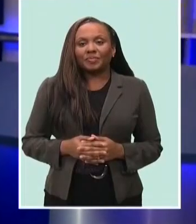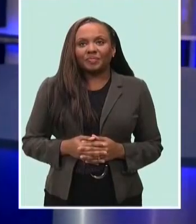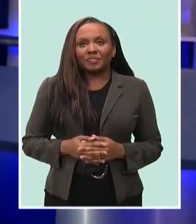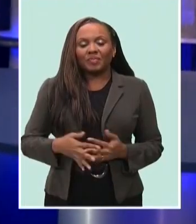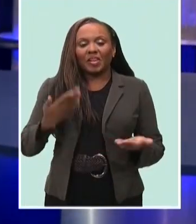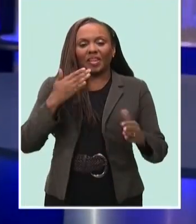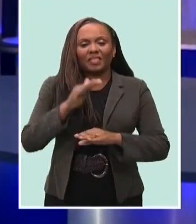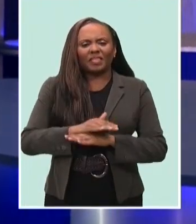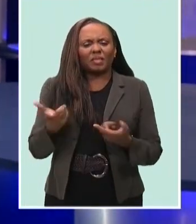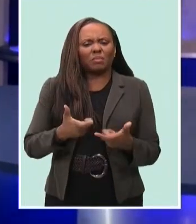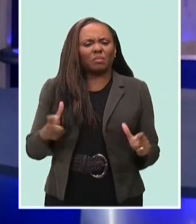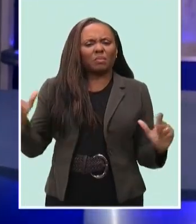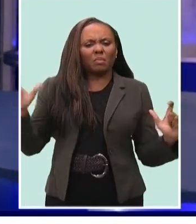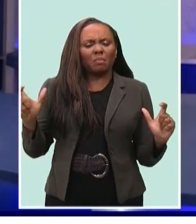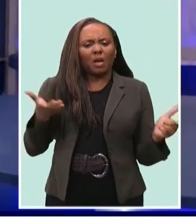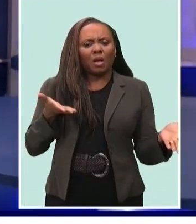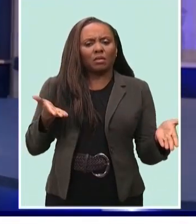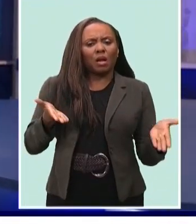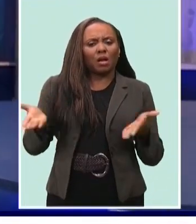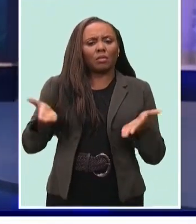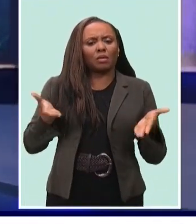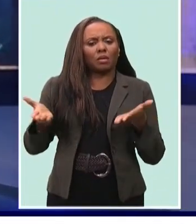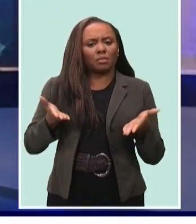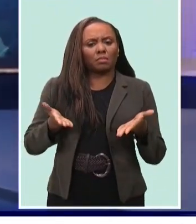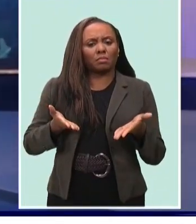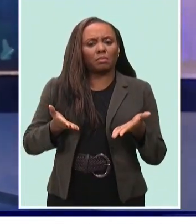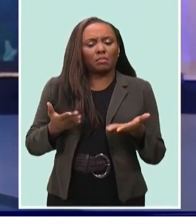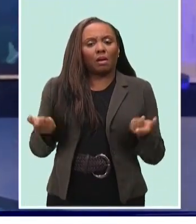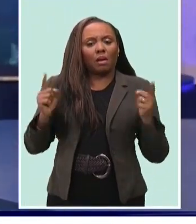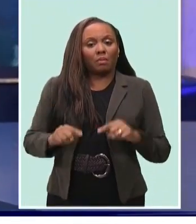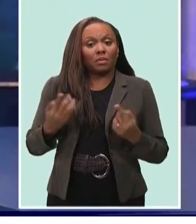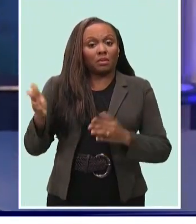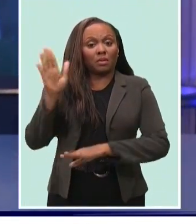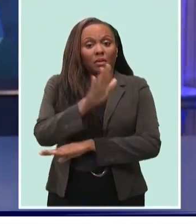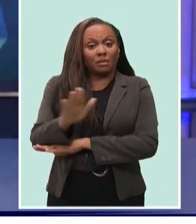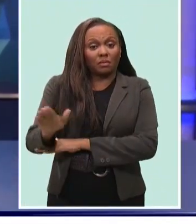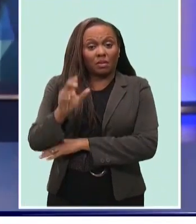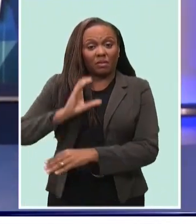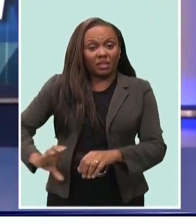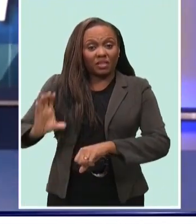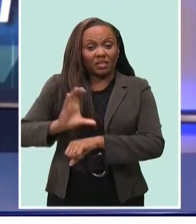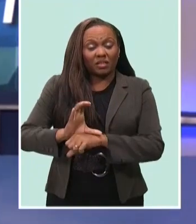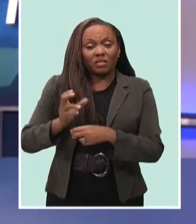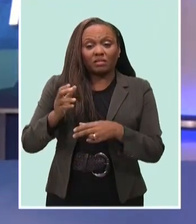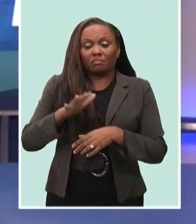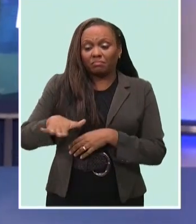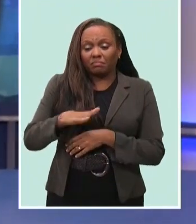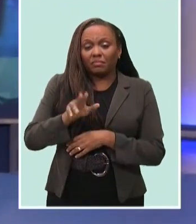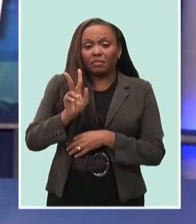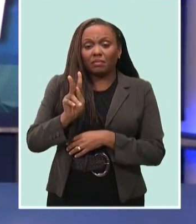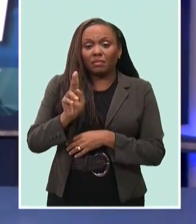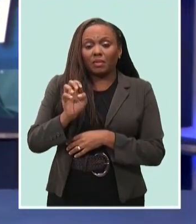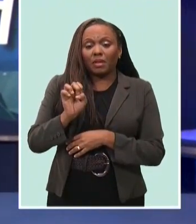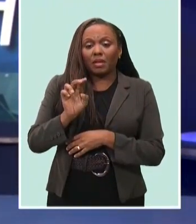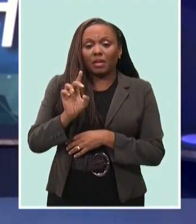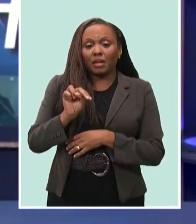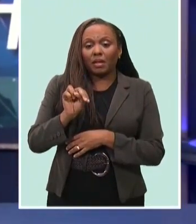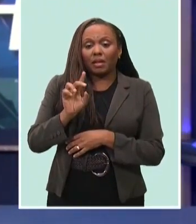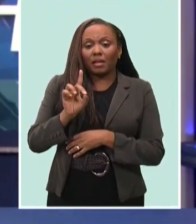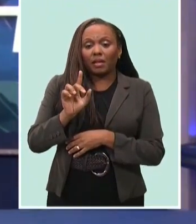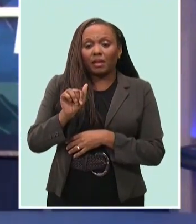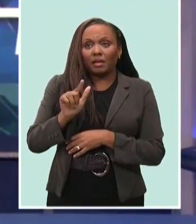Well, a major groundbreaking ceremony took place at Kendall Hill in Christchurch this afternoon. It represents new investment in Barbados at a time when the